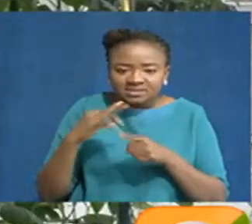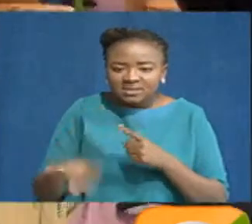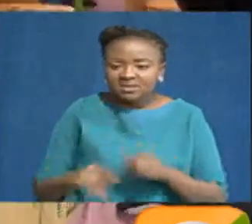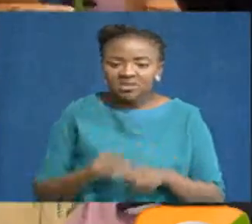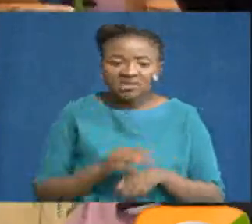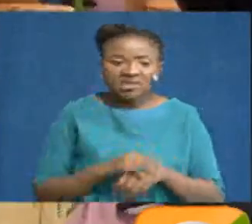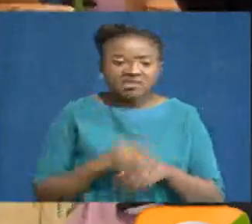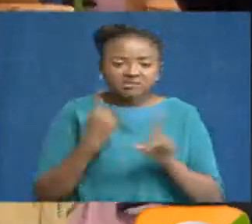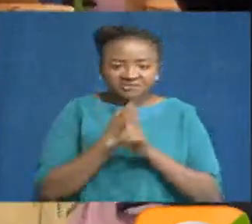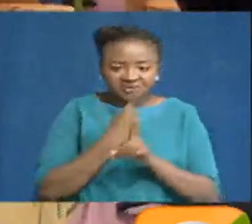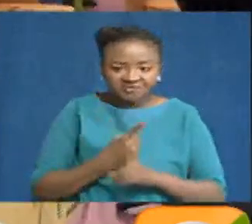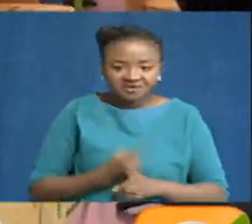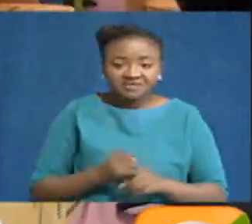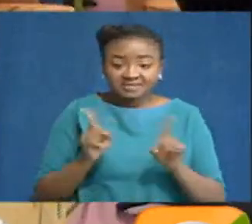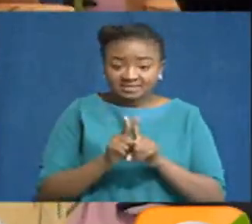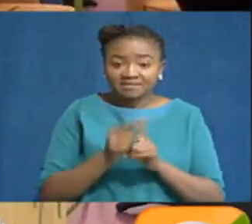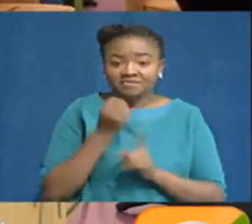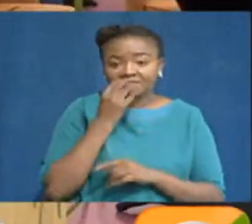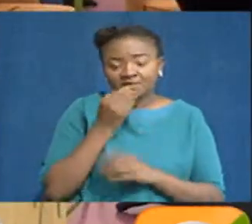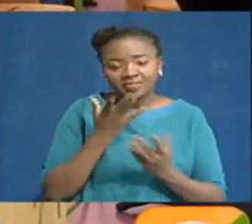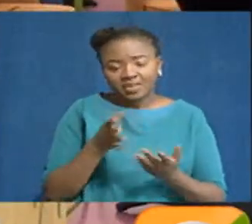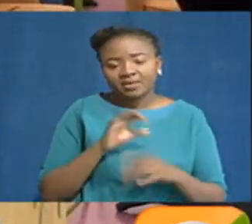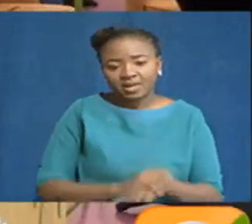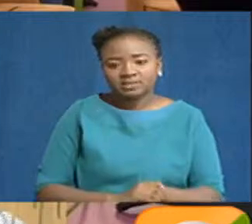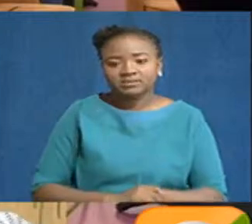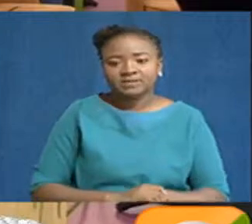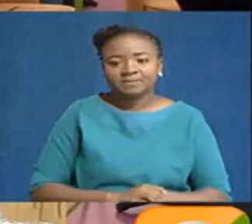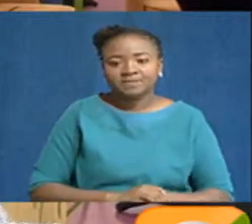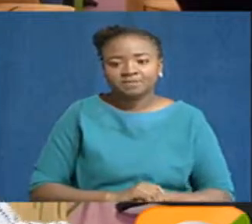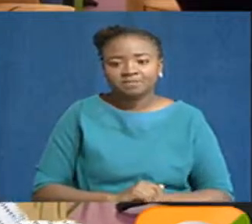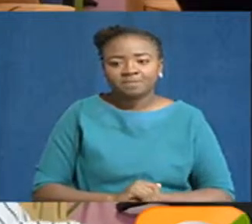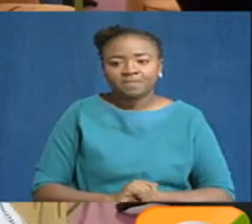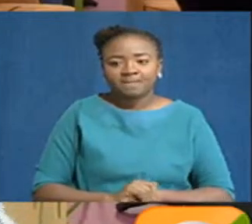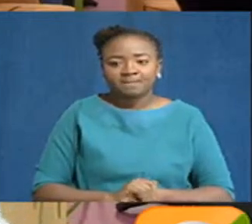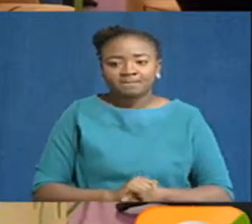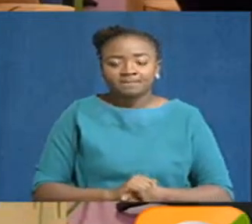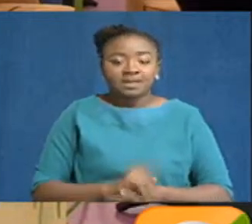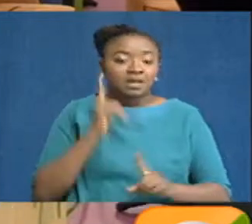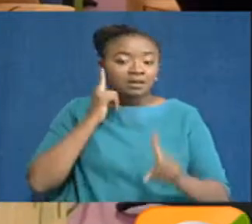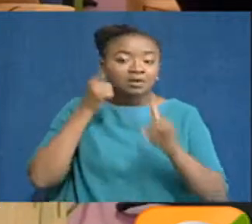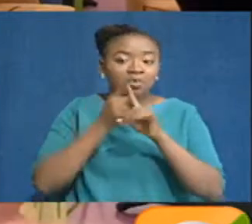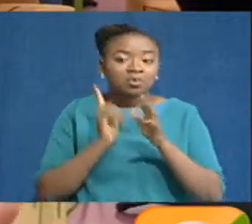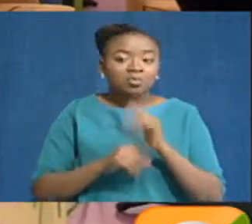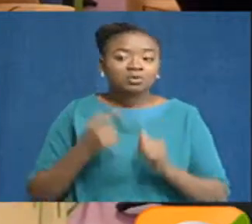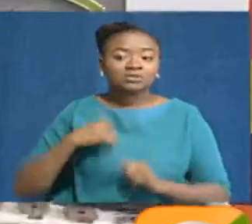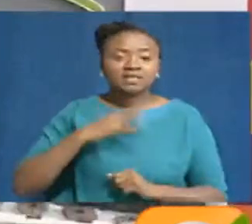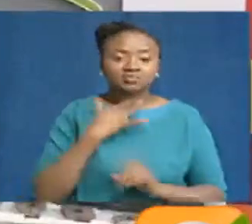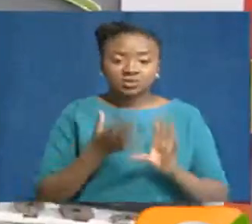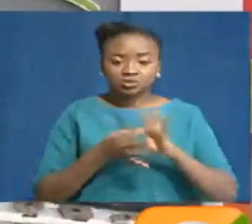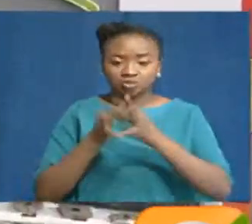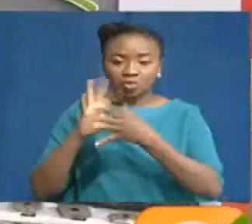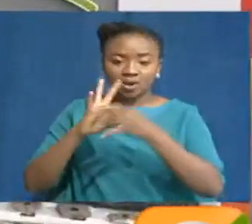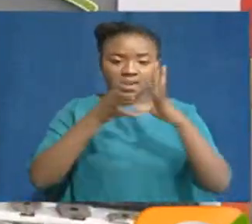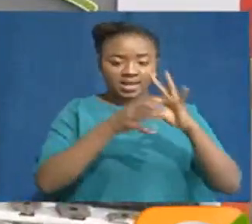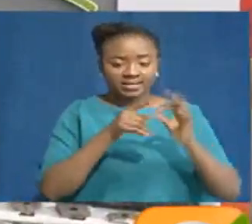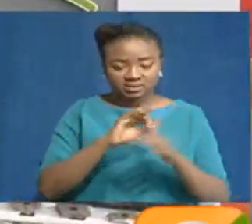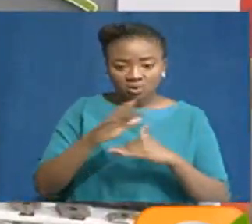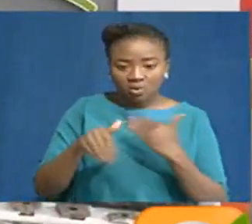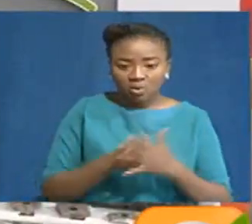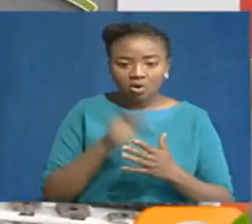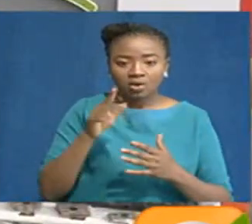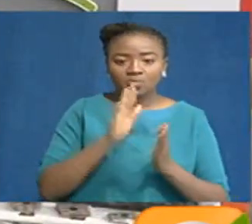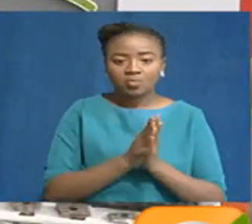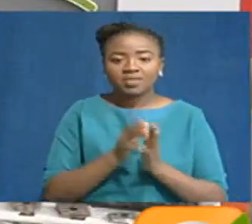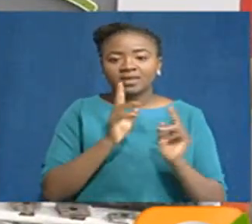see in history is that we try to get a connection with nature. And then we created greenhouses. Greenhouses